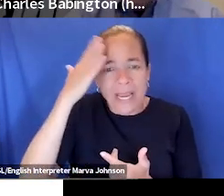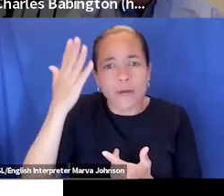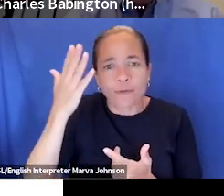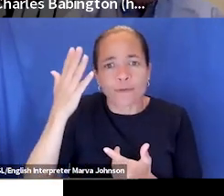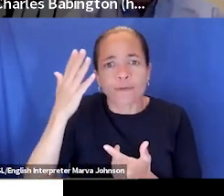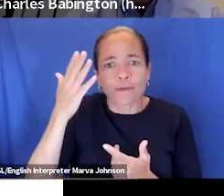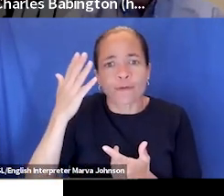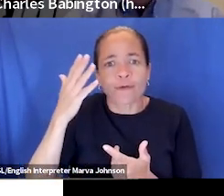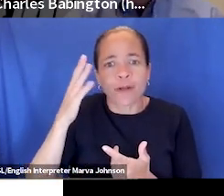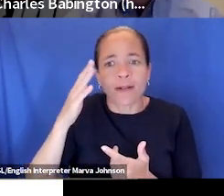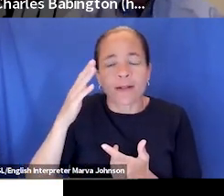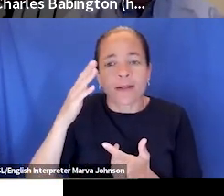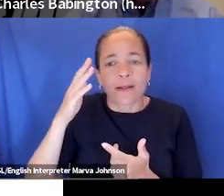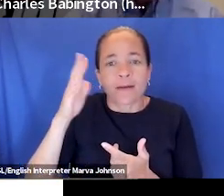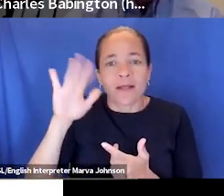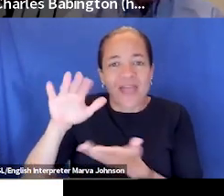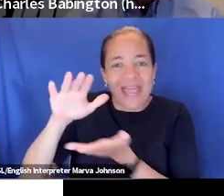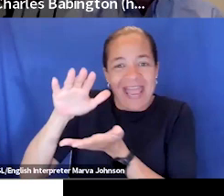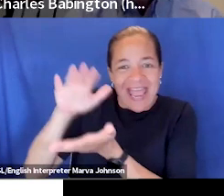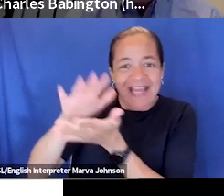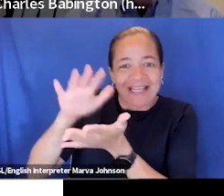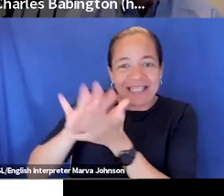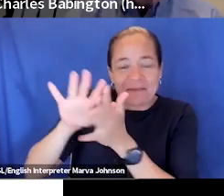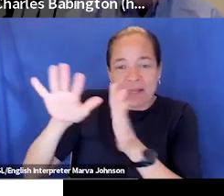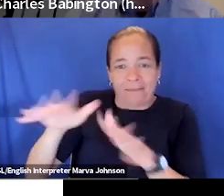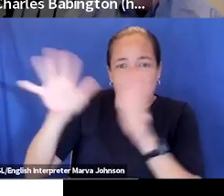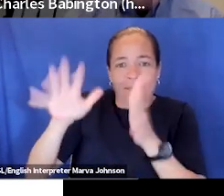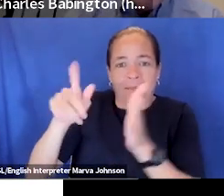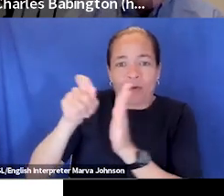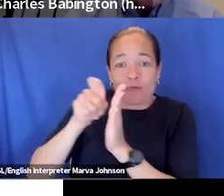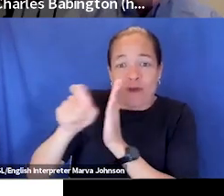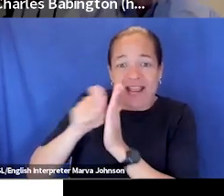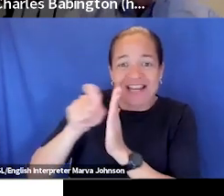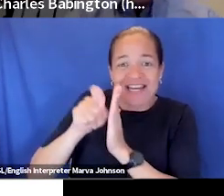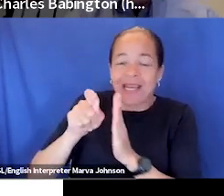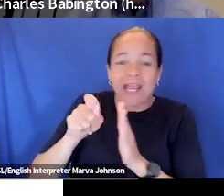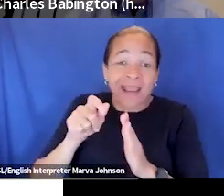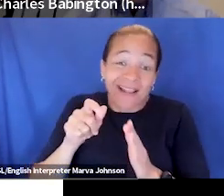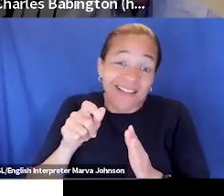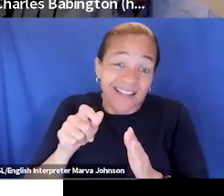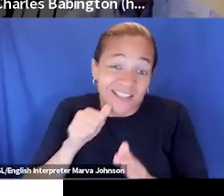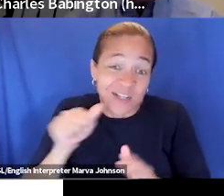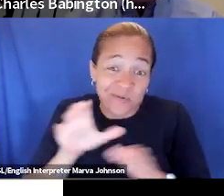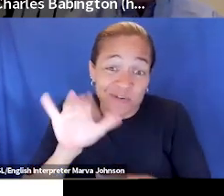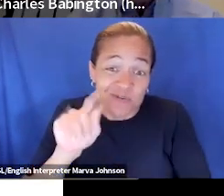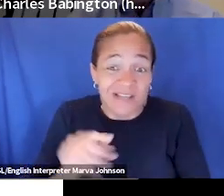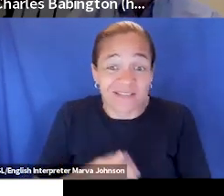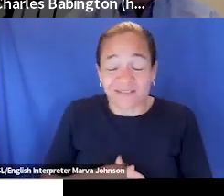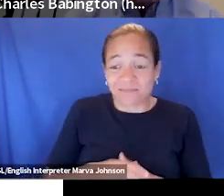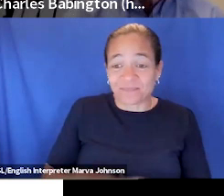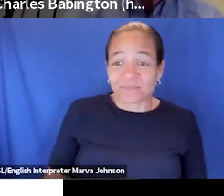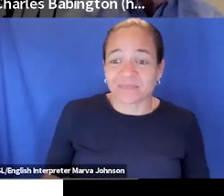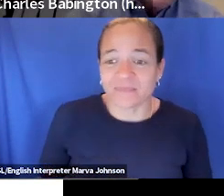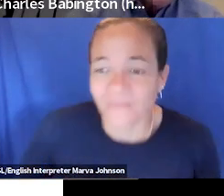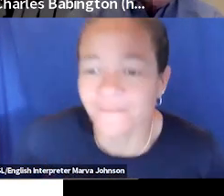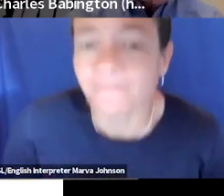sort of academic, puffed up type of writing, and then don't do it. We hear a lot of it. We hear a